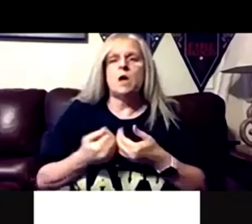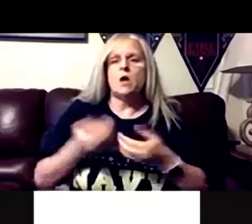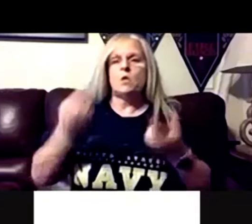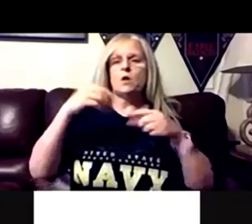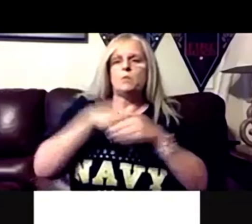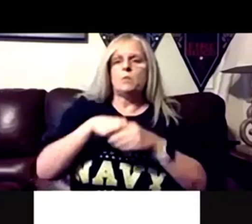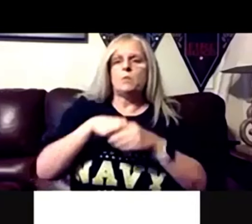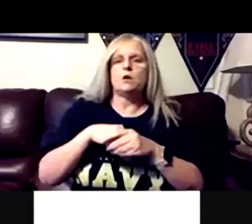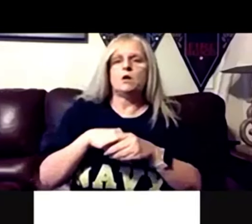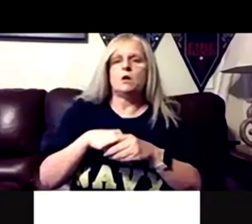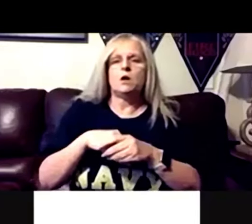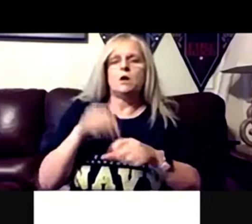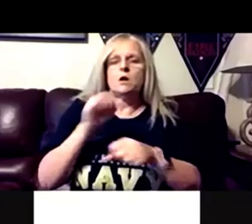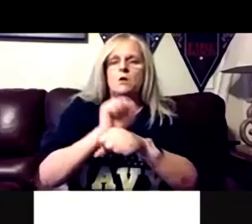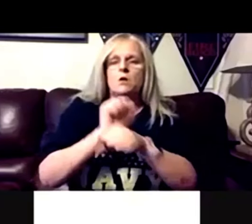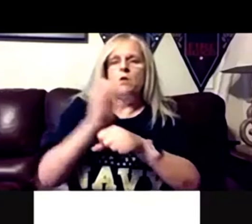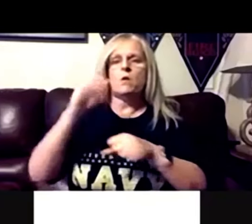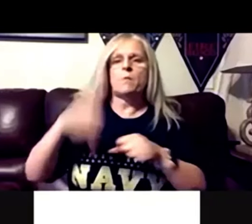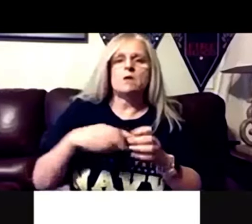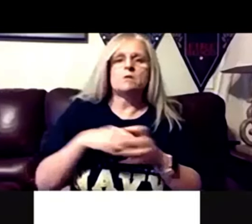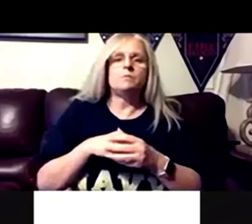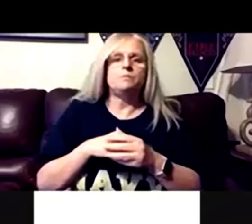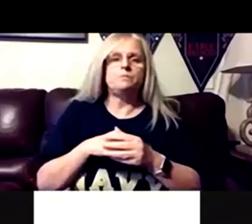in and participate with ONPASSIVE?